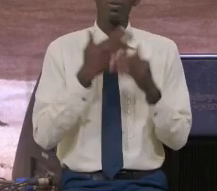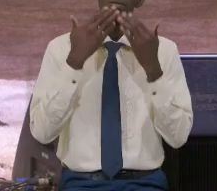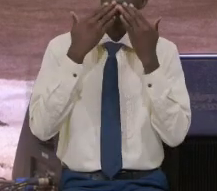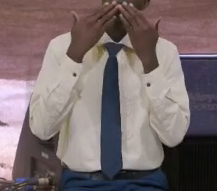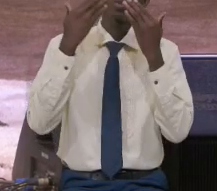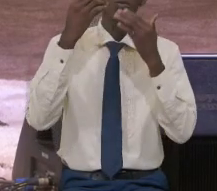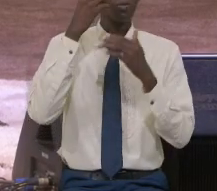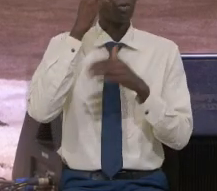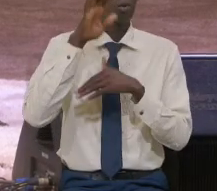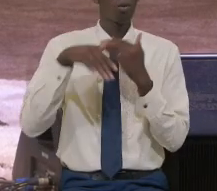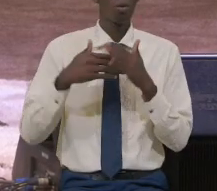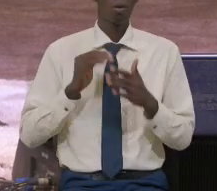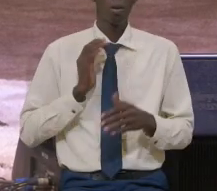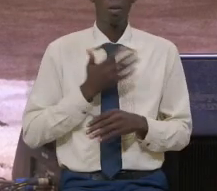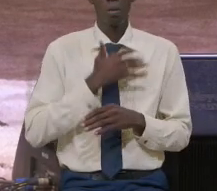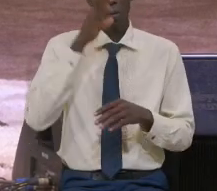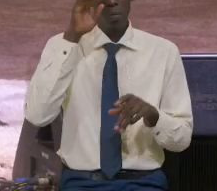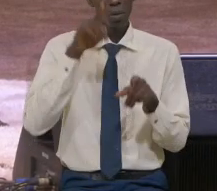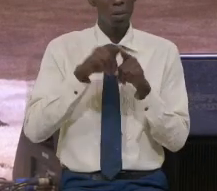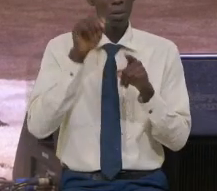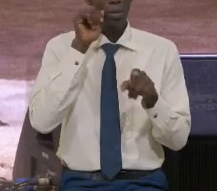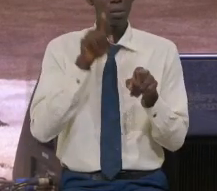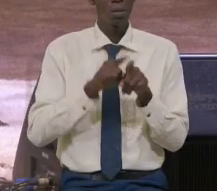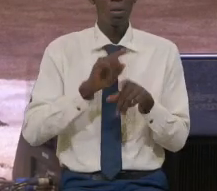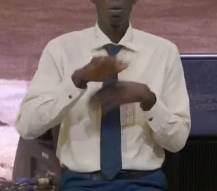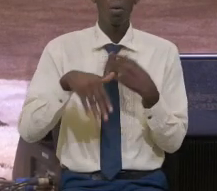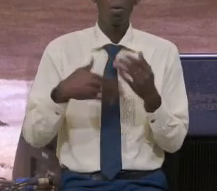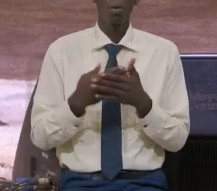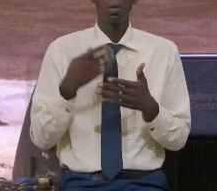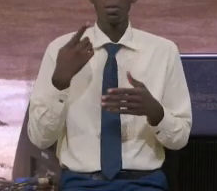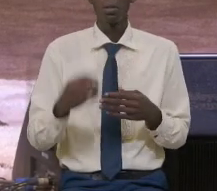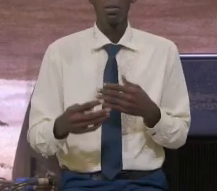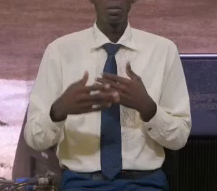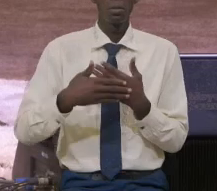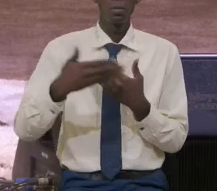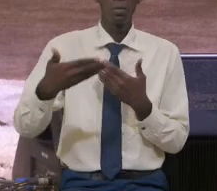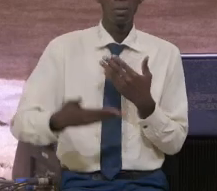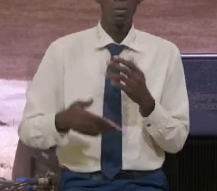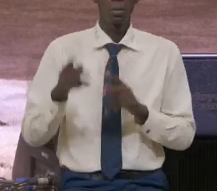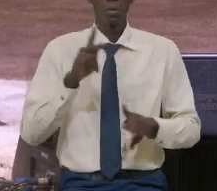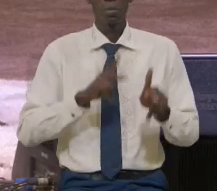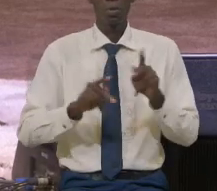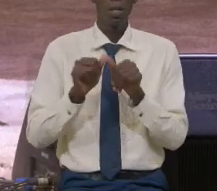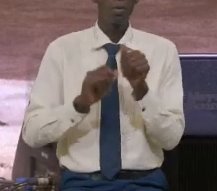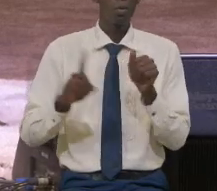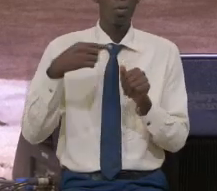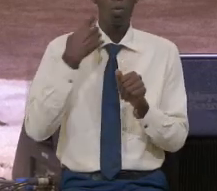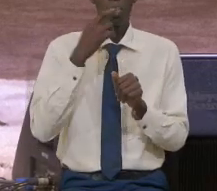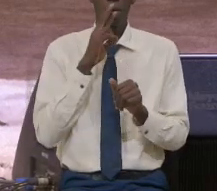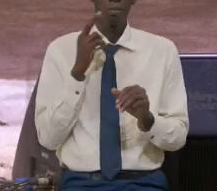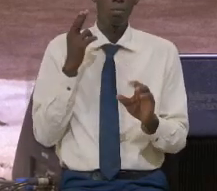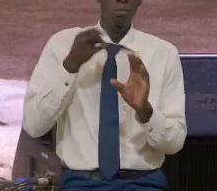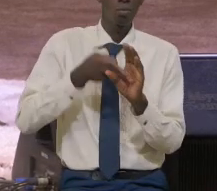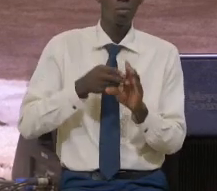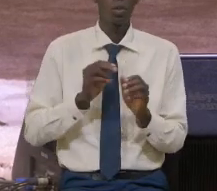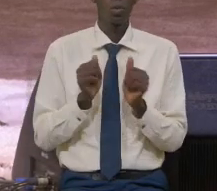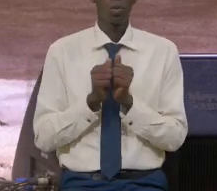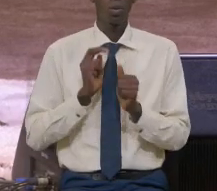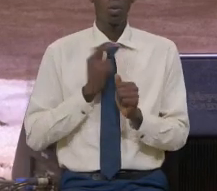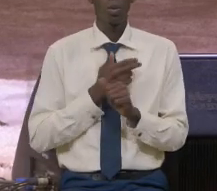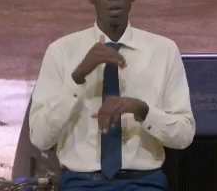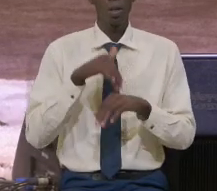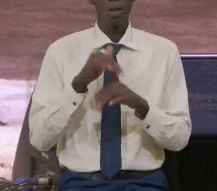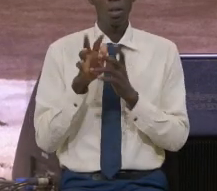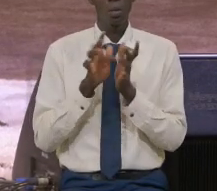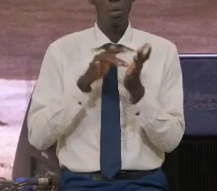our brethren and all our invitees everywhere who are participating with us at the Bible study